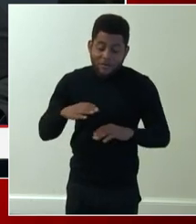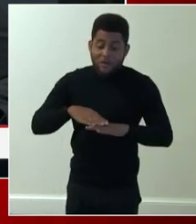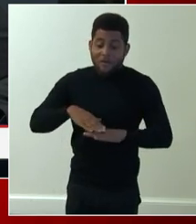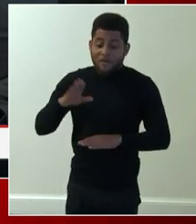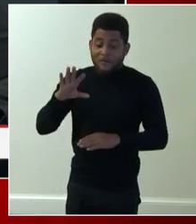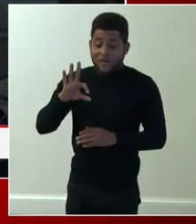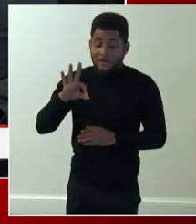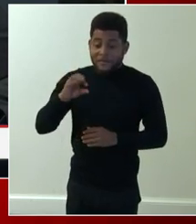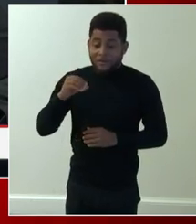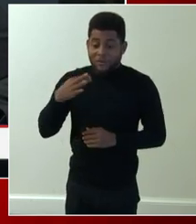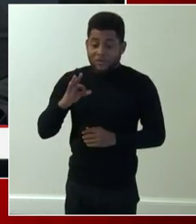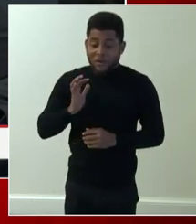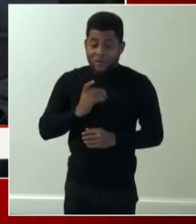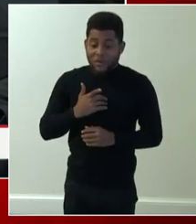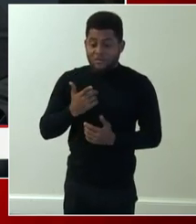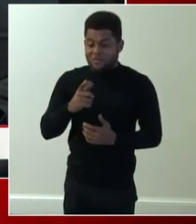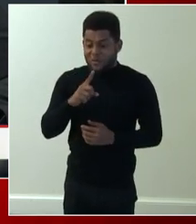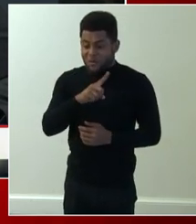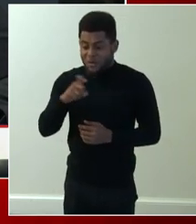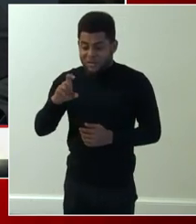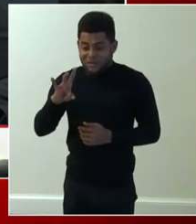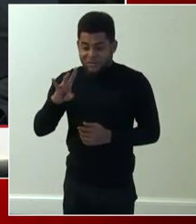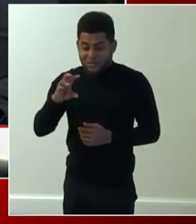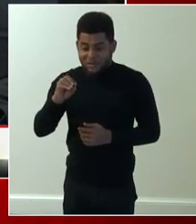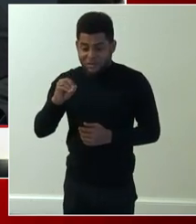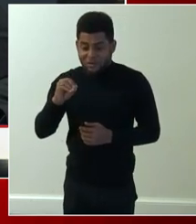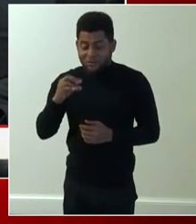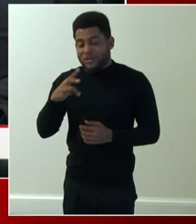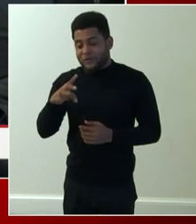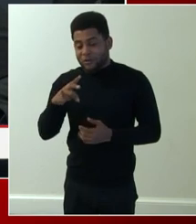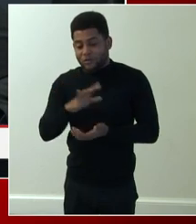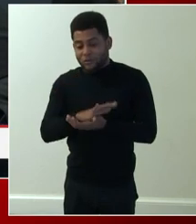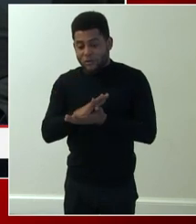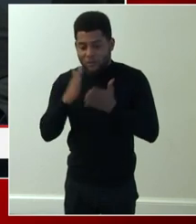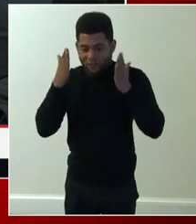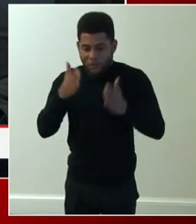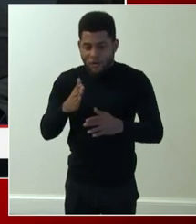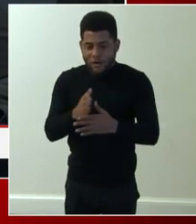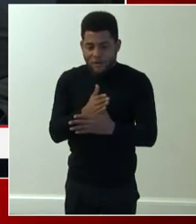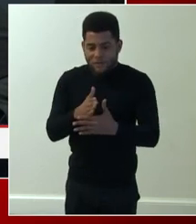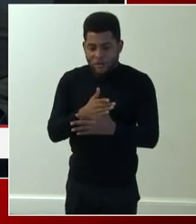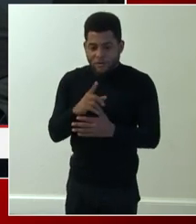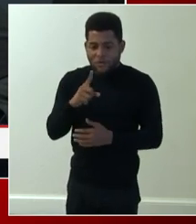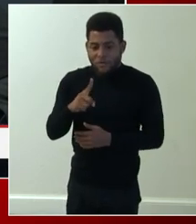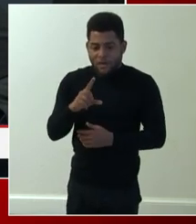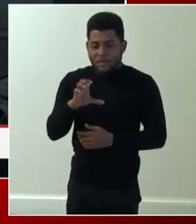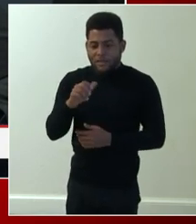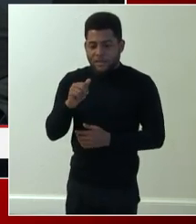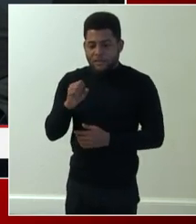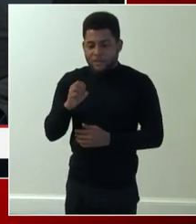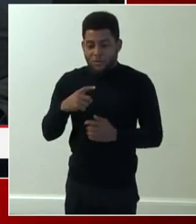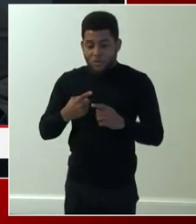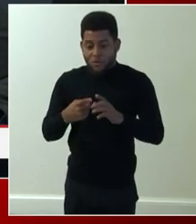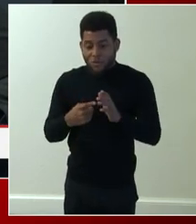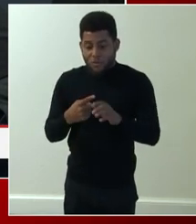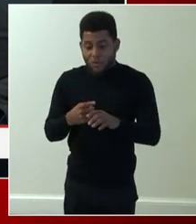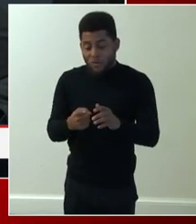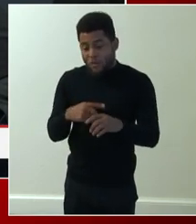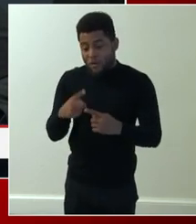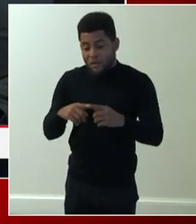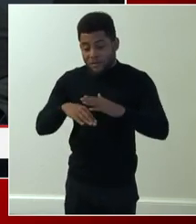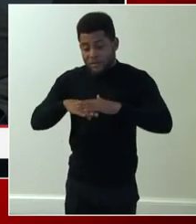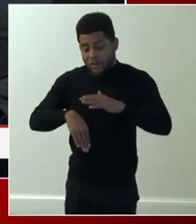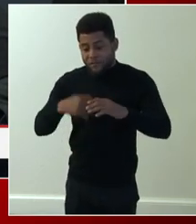our 117 schools have seen, on average, 1 case or less over the past 10 days.